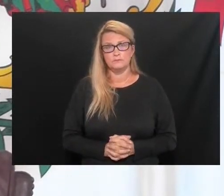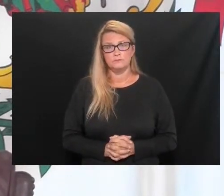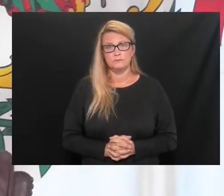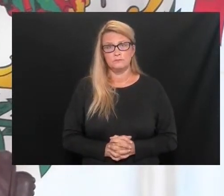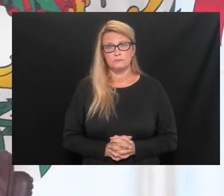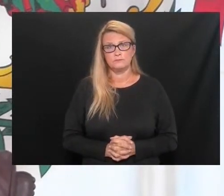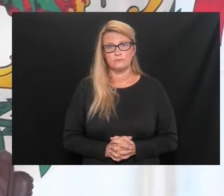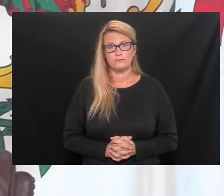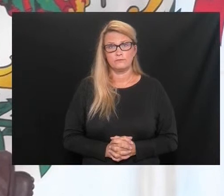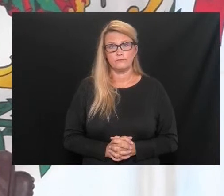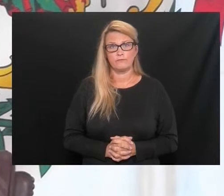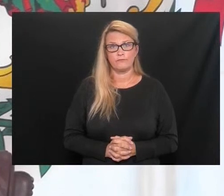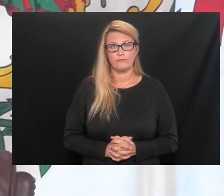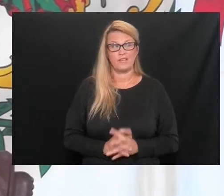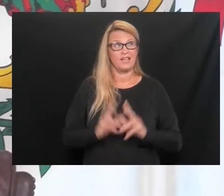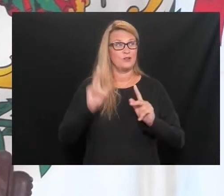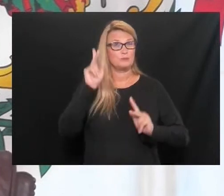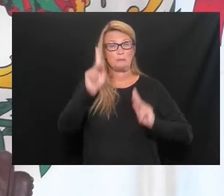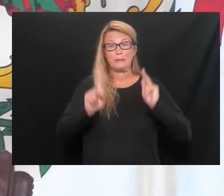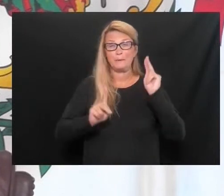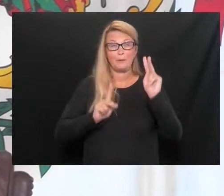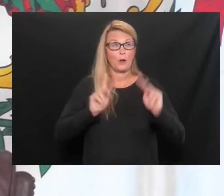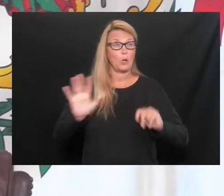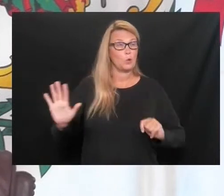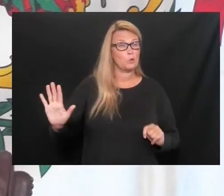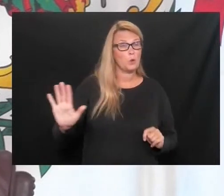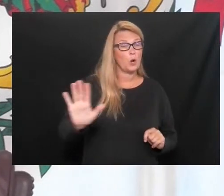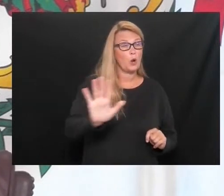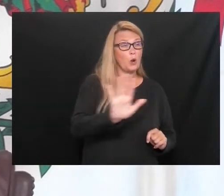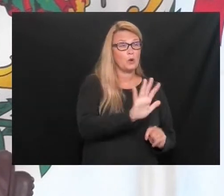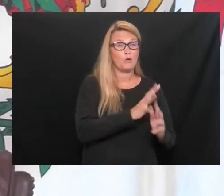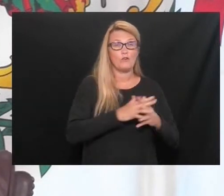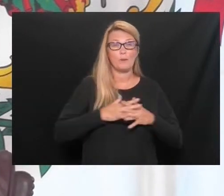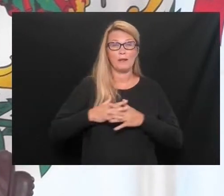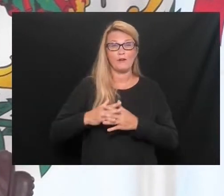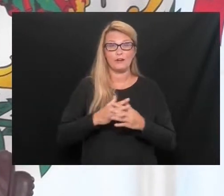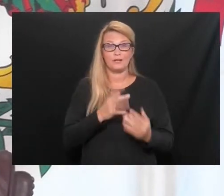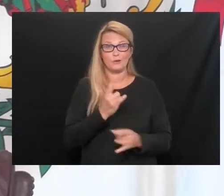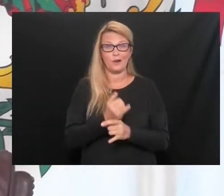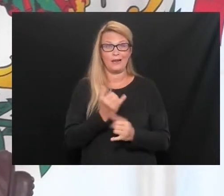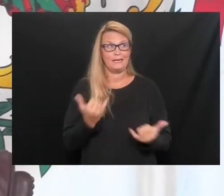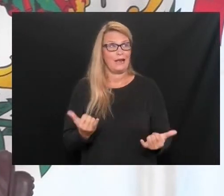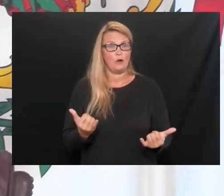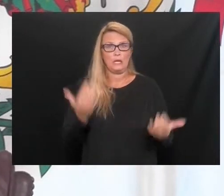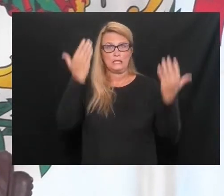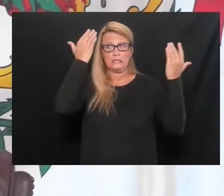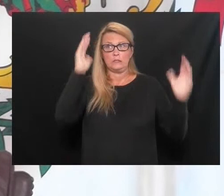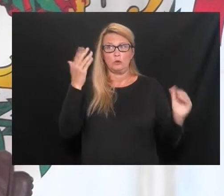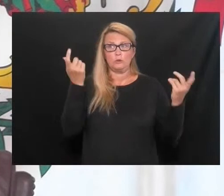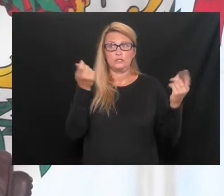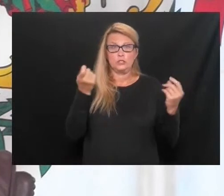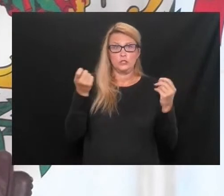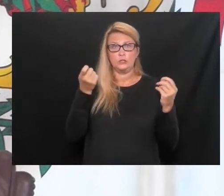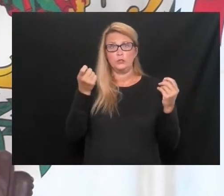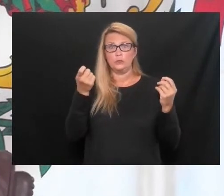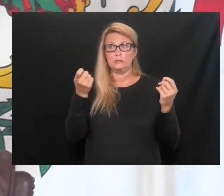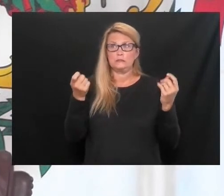There's people all across this nation, just scurrying in a lot of different directions and everything, and